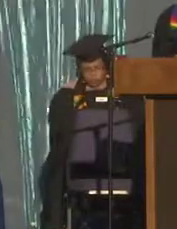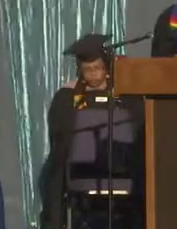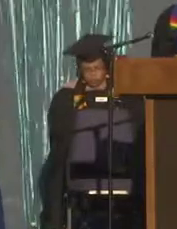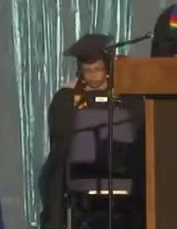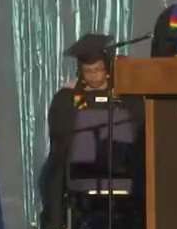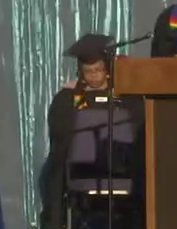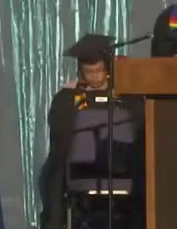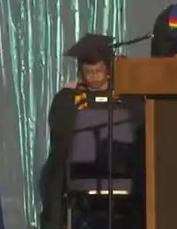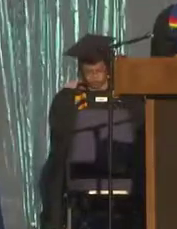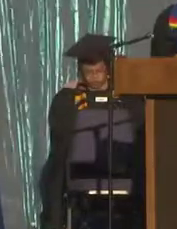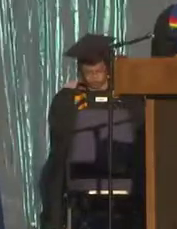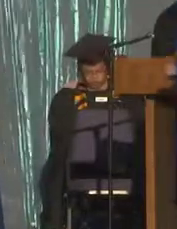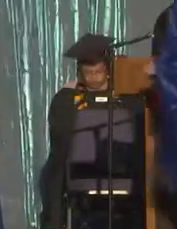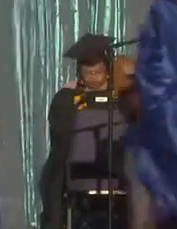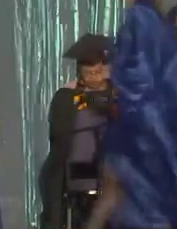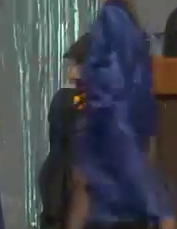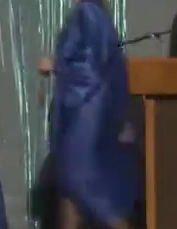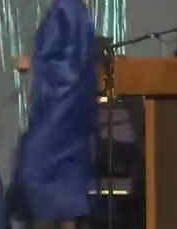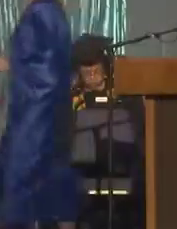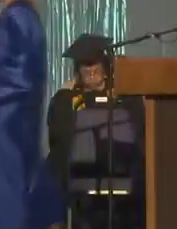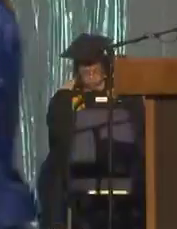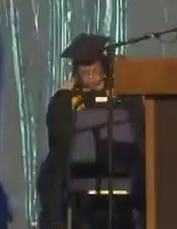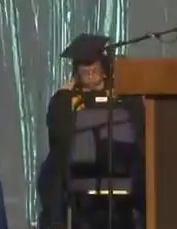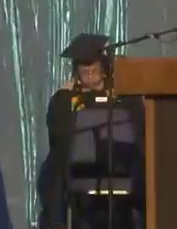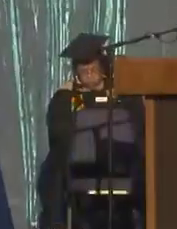Carla Asquith, with honors.